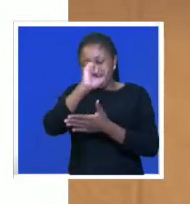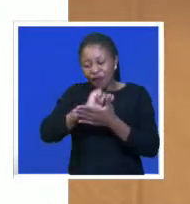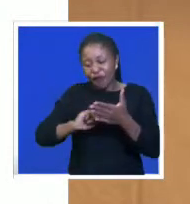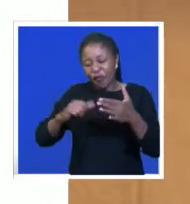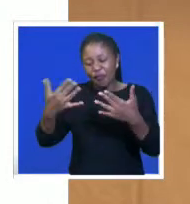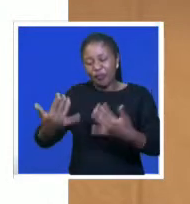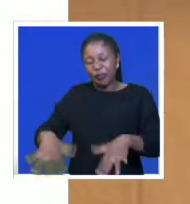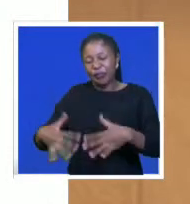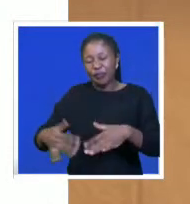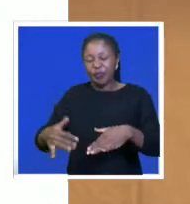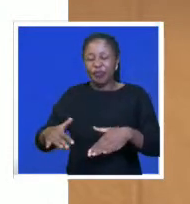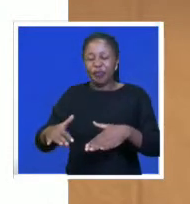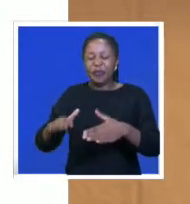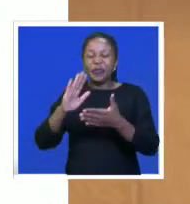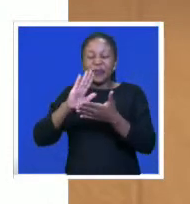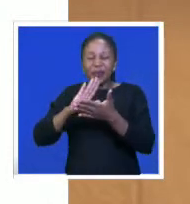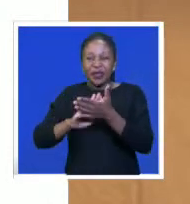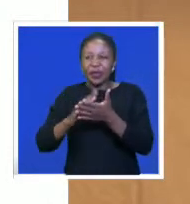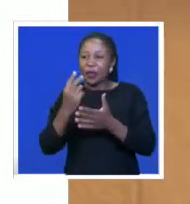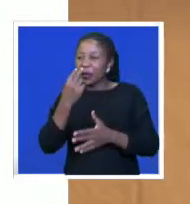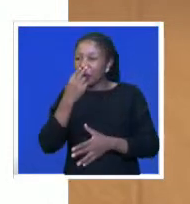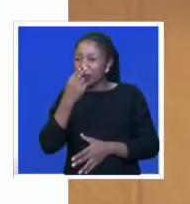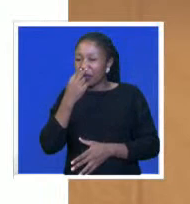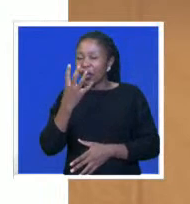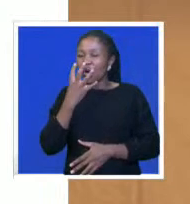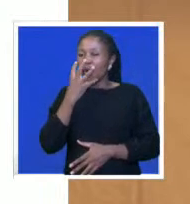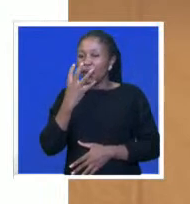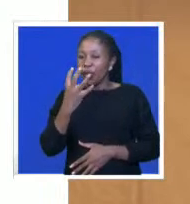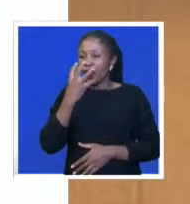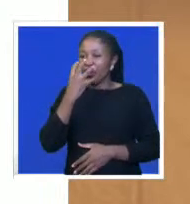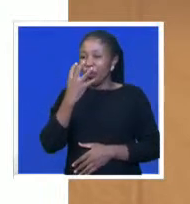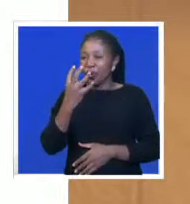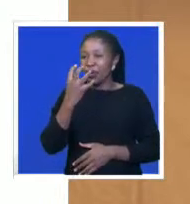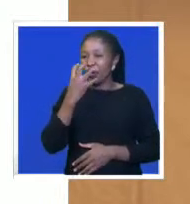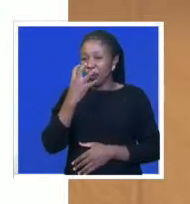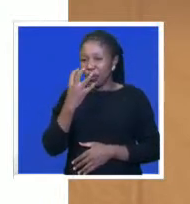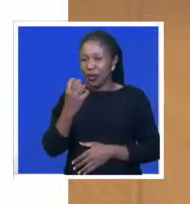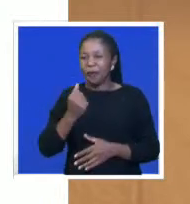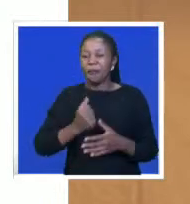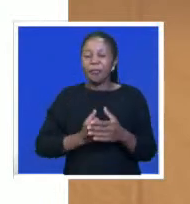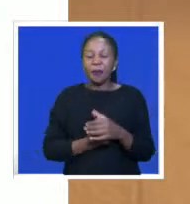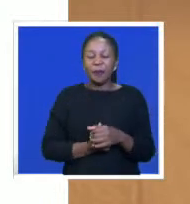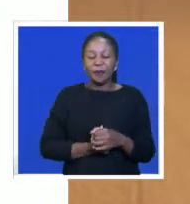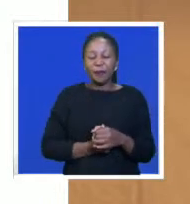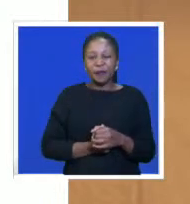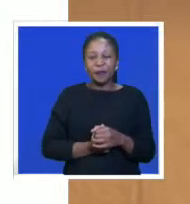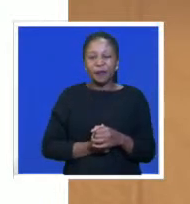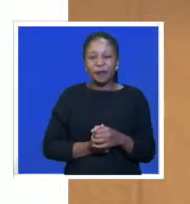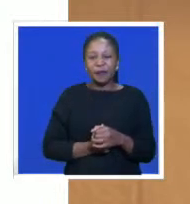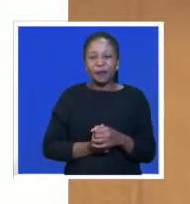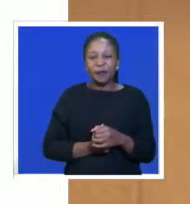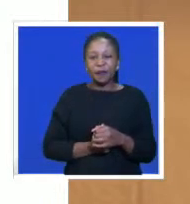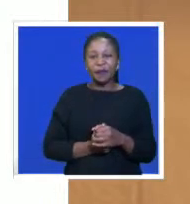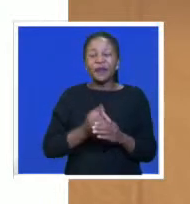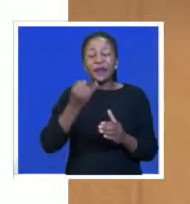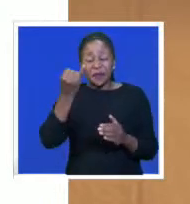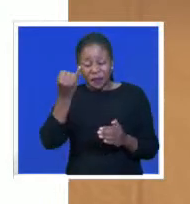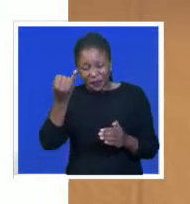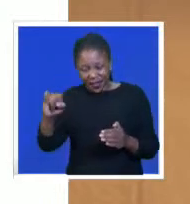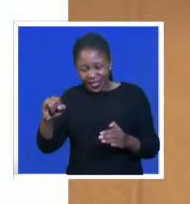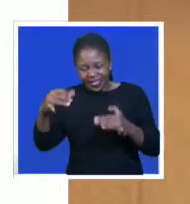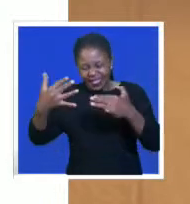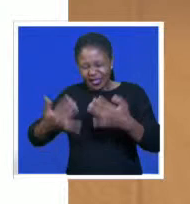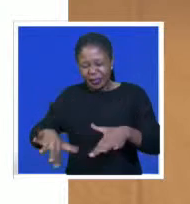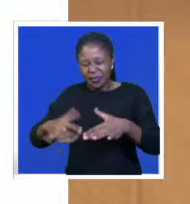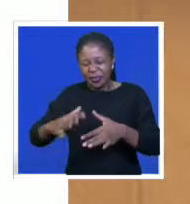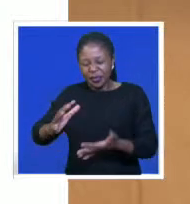So after God had formed Adam from the dust, he then breathed his own